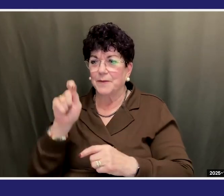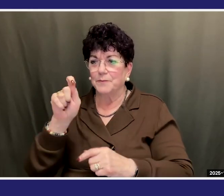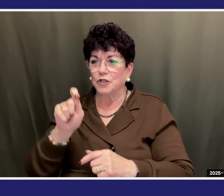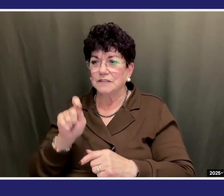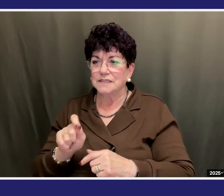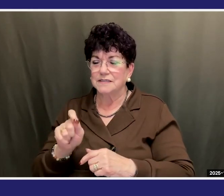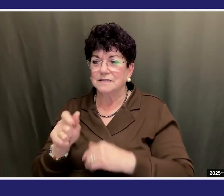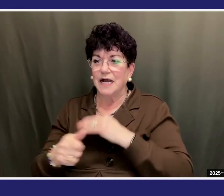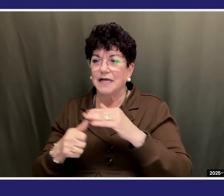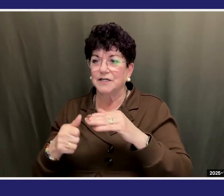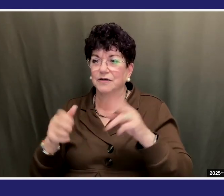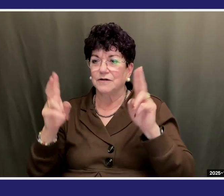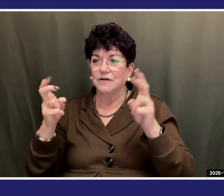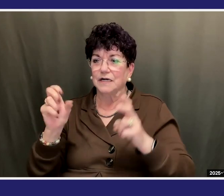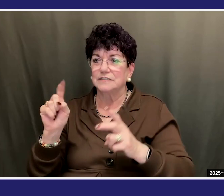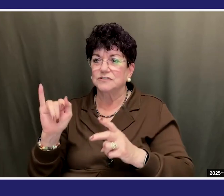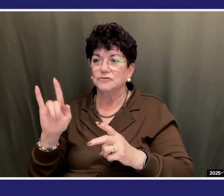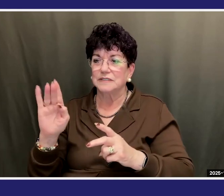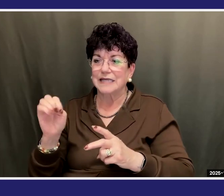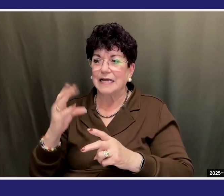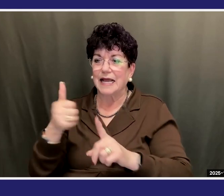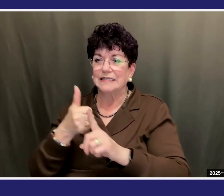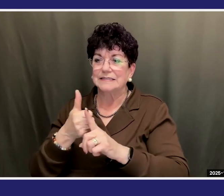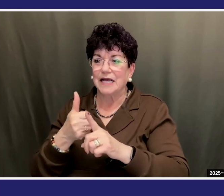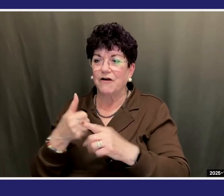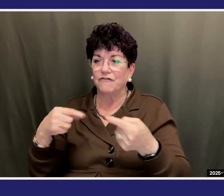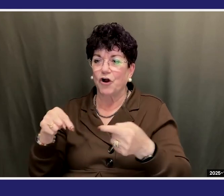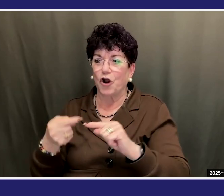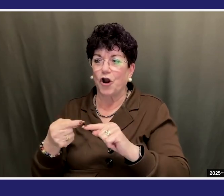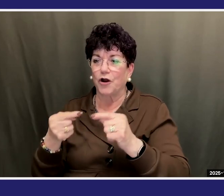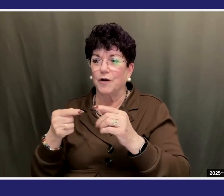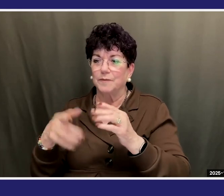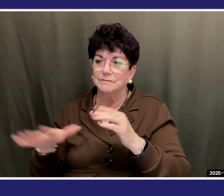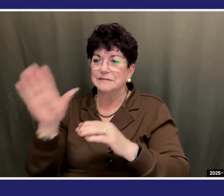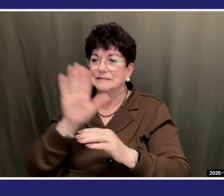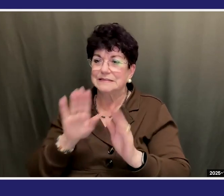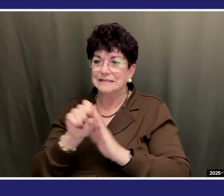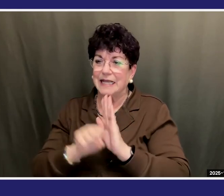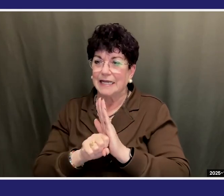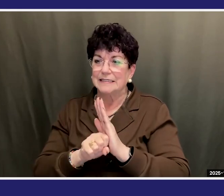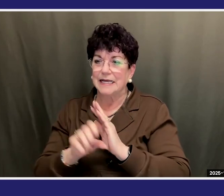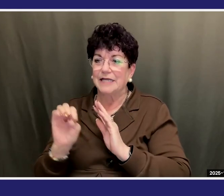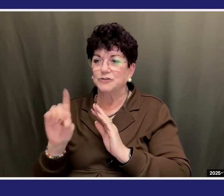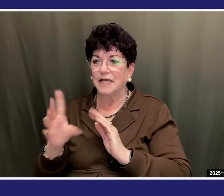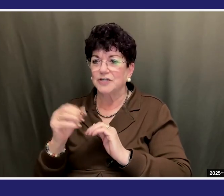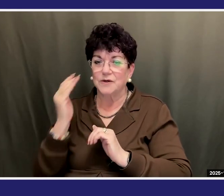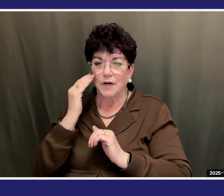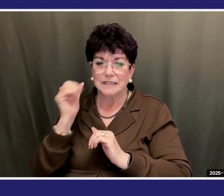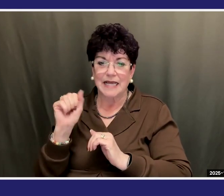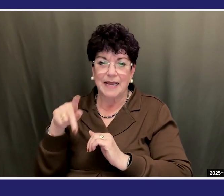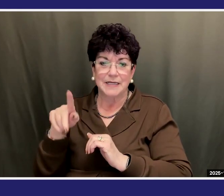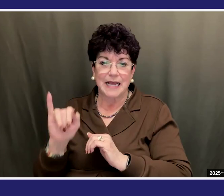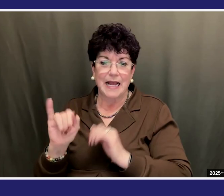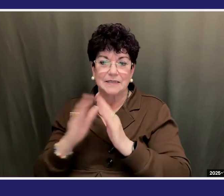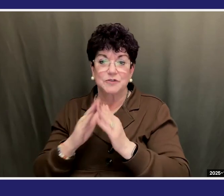the suicide and self-harm statewide education and awareness campaign. The API community